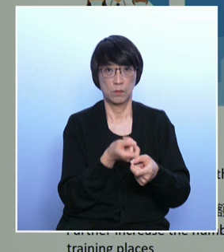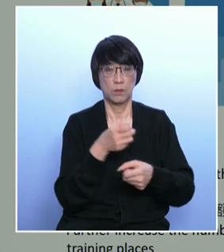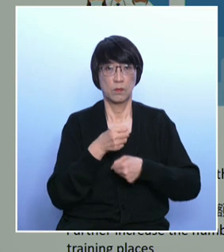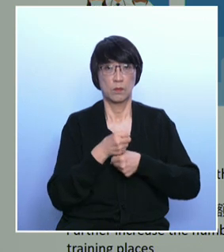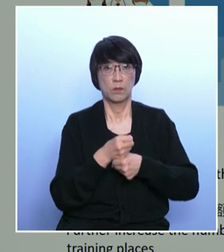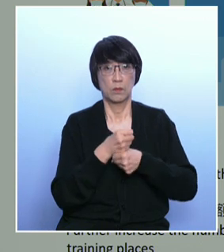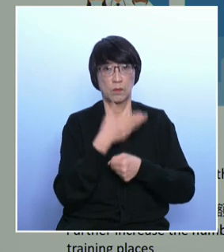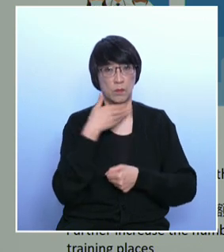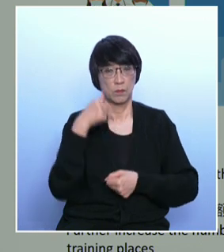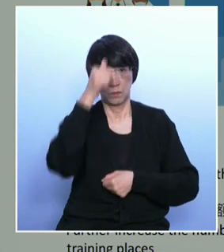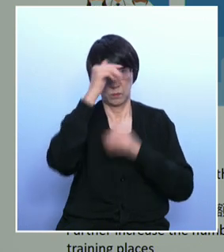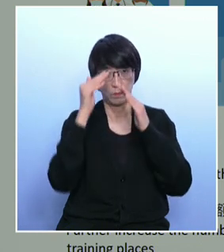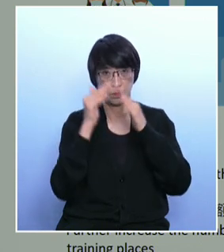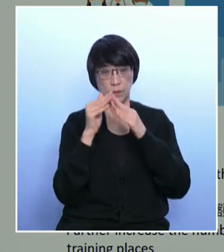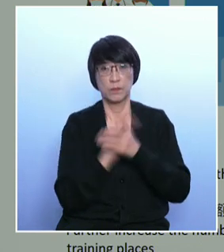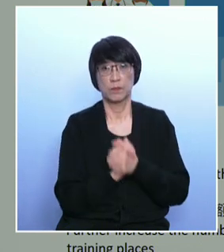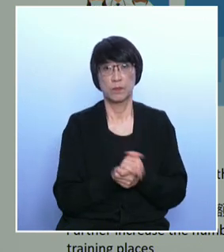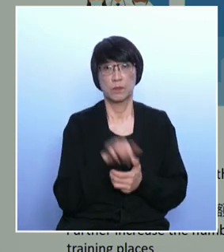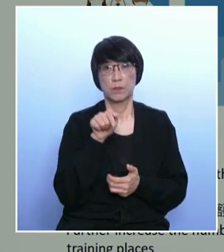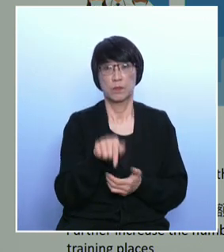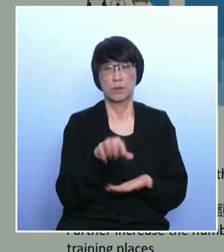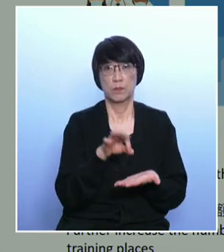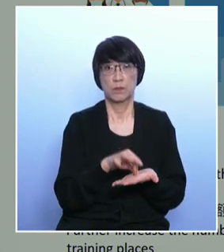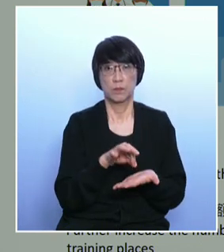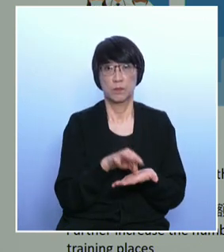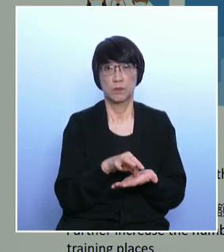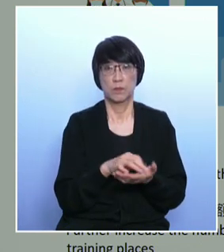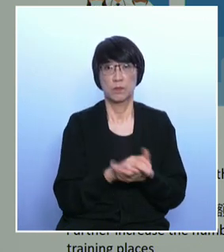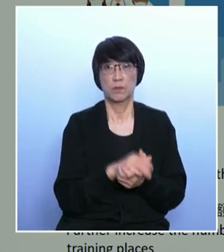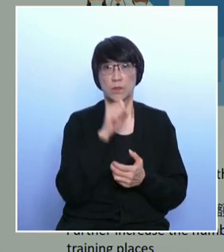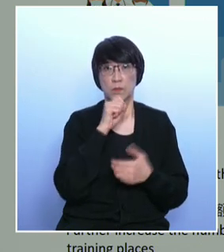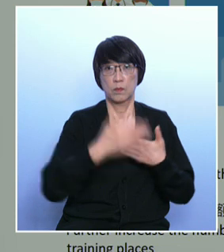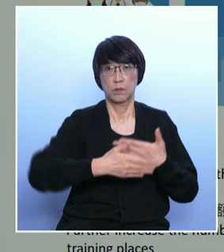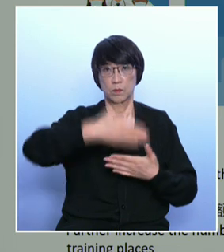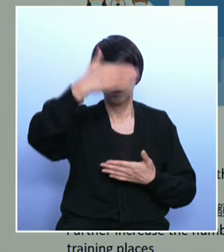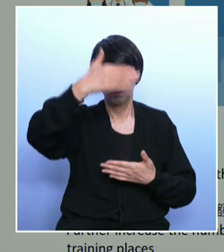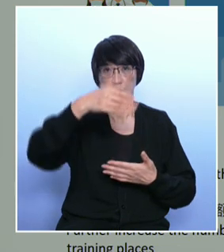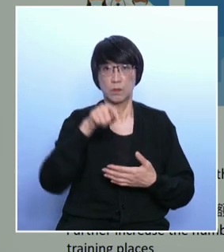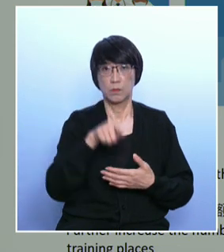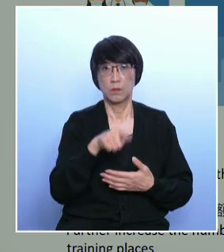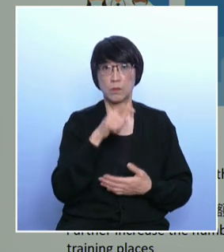capabilities. Number 6 Session Road is close to Queen Mary Hospital.